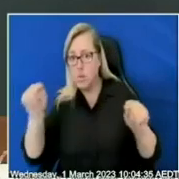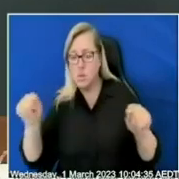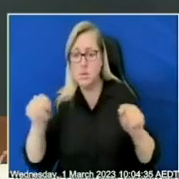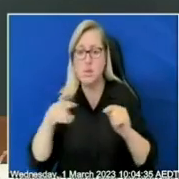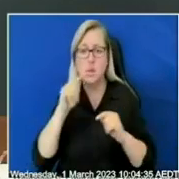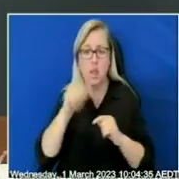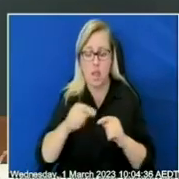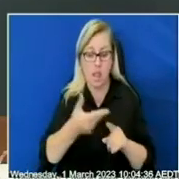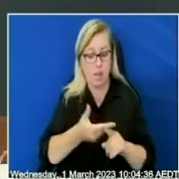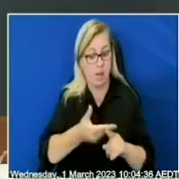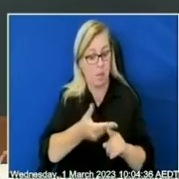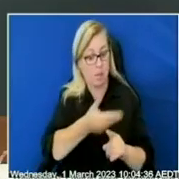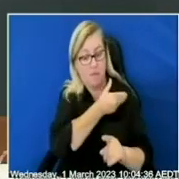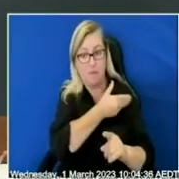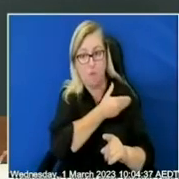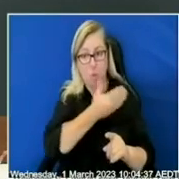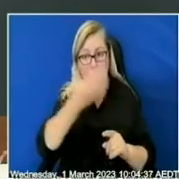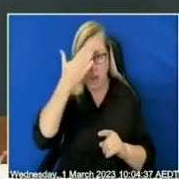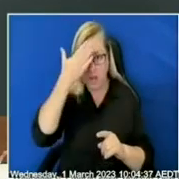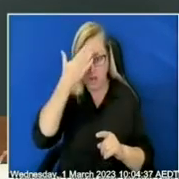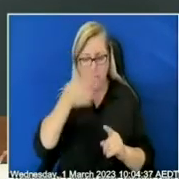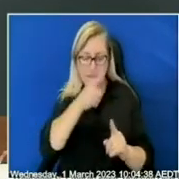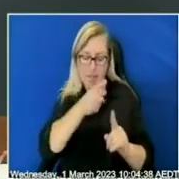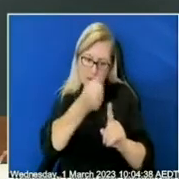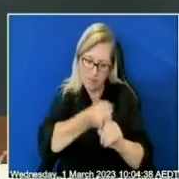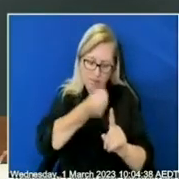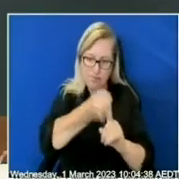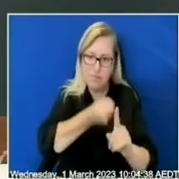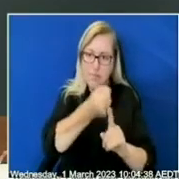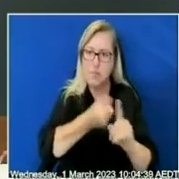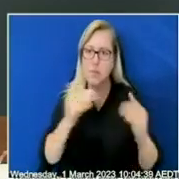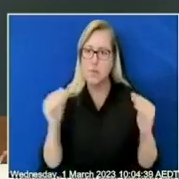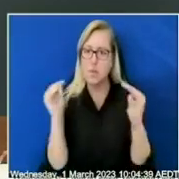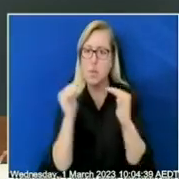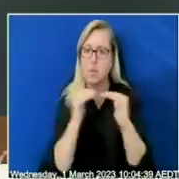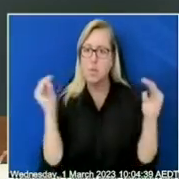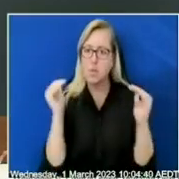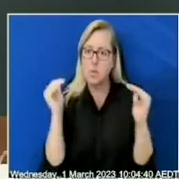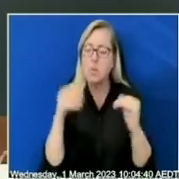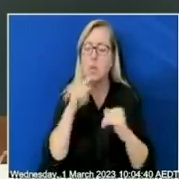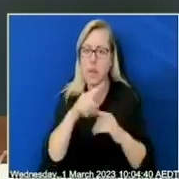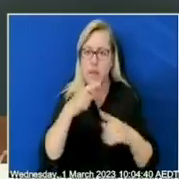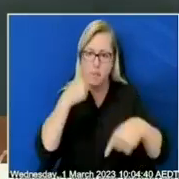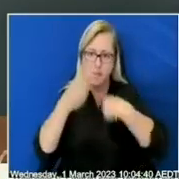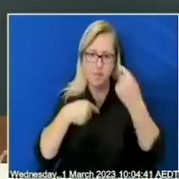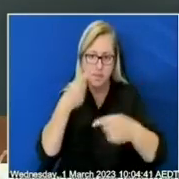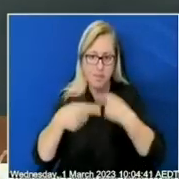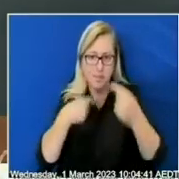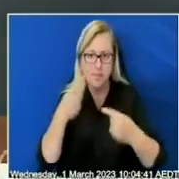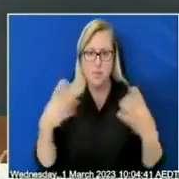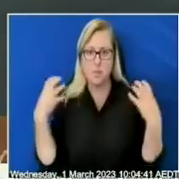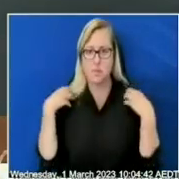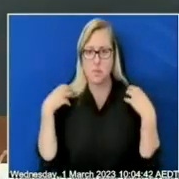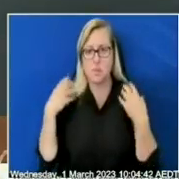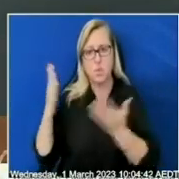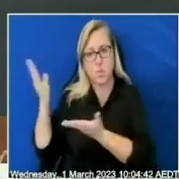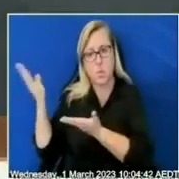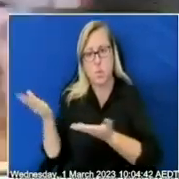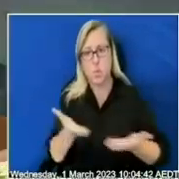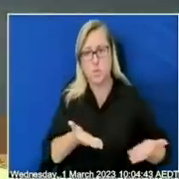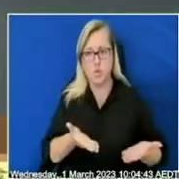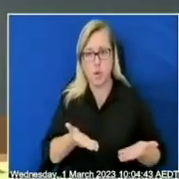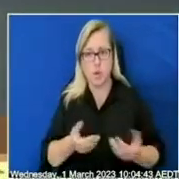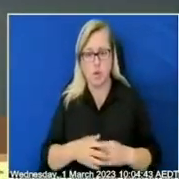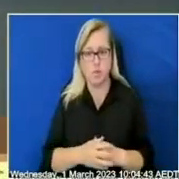and lend their voices to the Commission. So, Wumjeka. Thanks, Chair. Thank you, Commissioner Hunter.